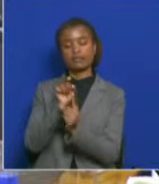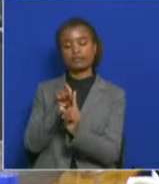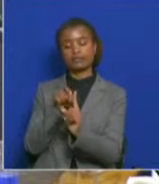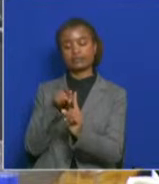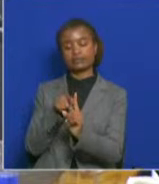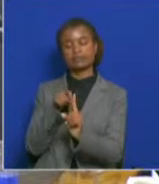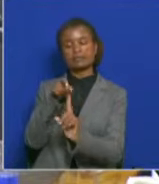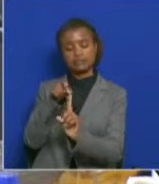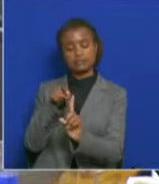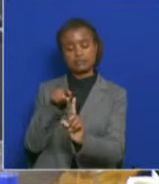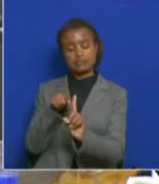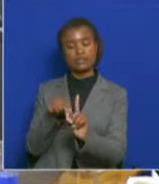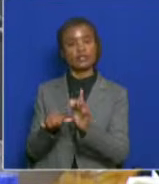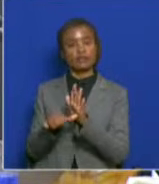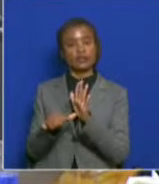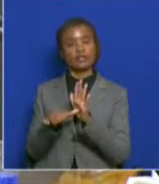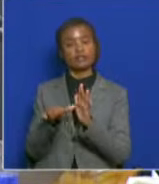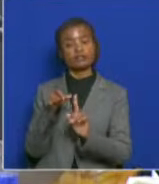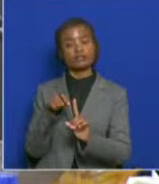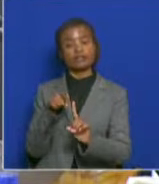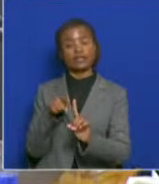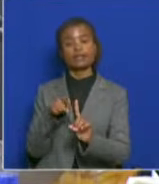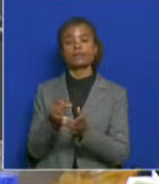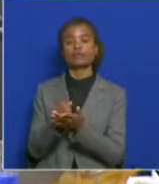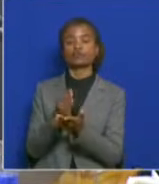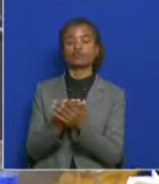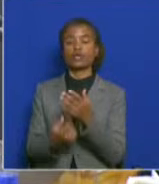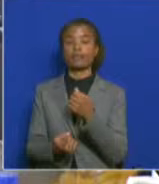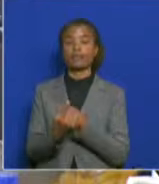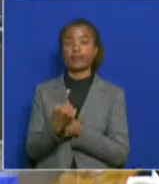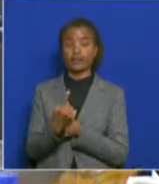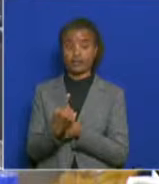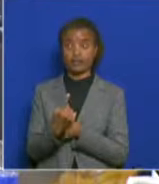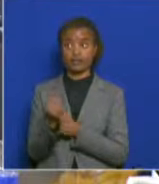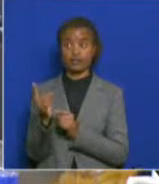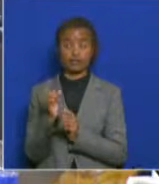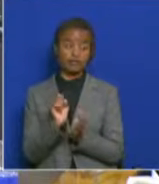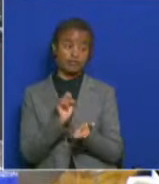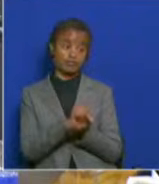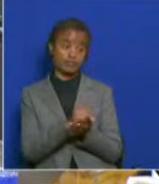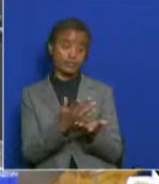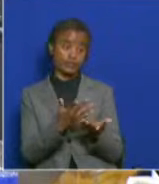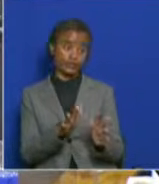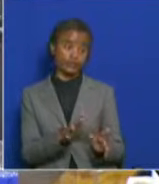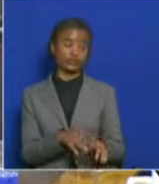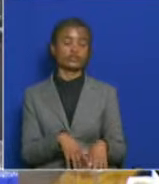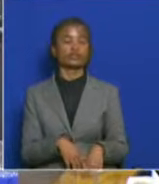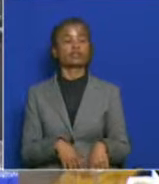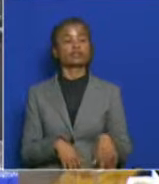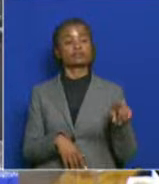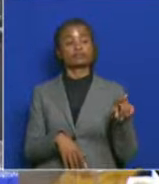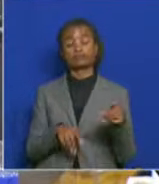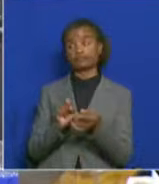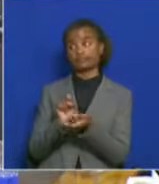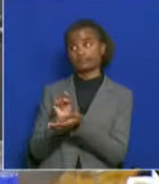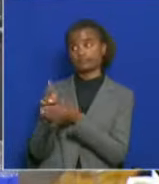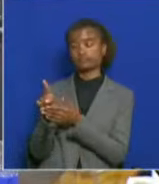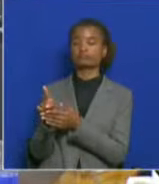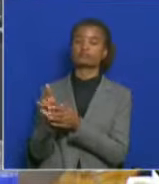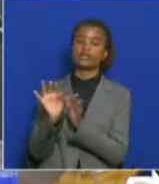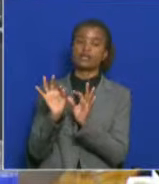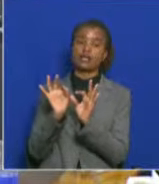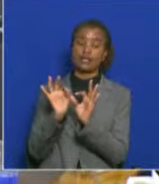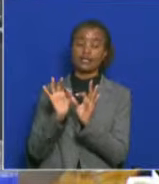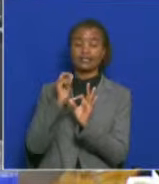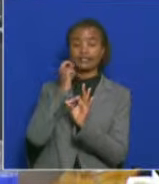That's responded to by Mr. Sayed, who says, perfect. And General Khan